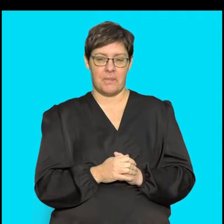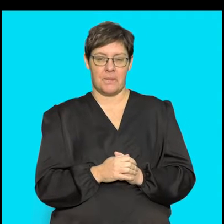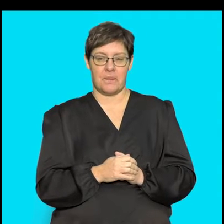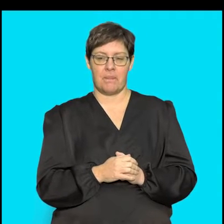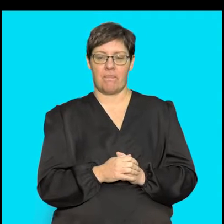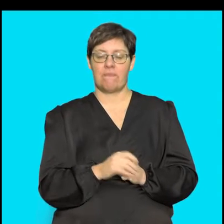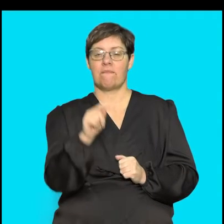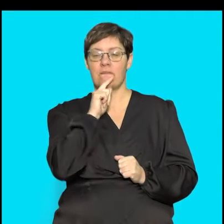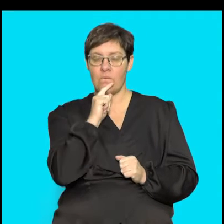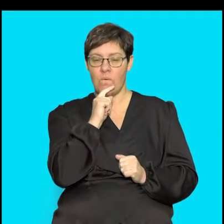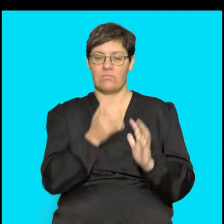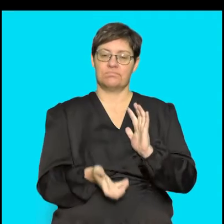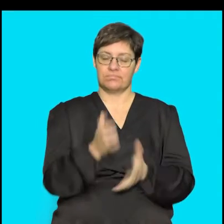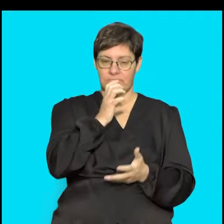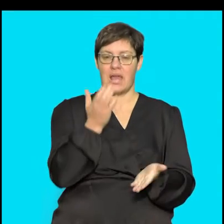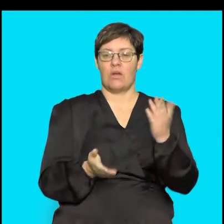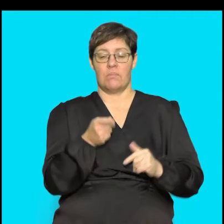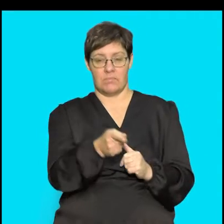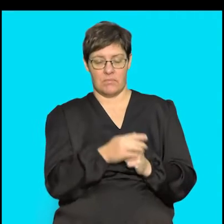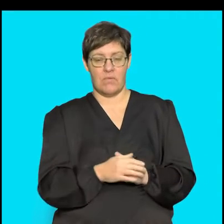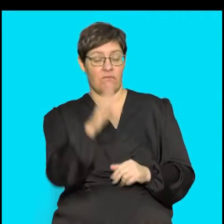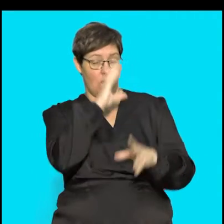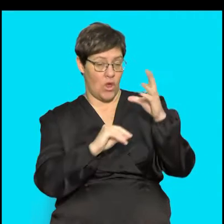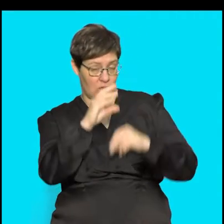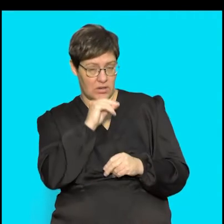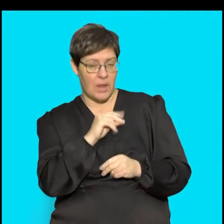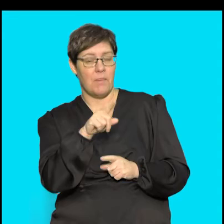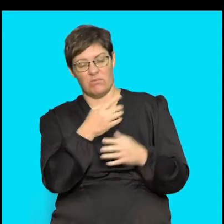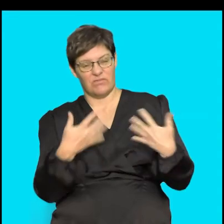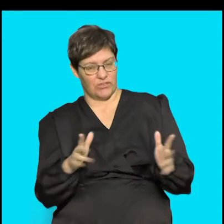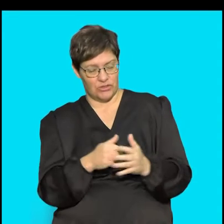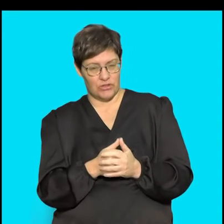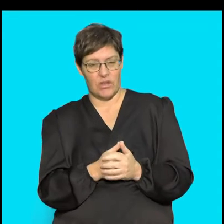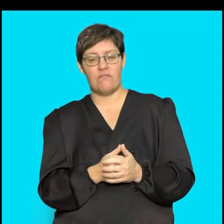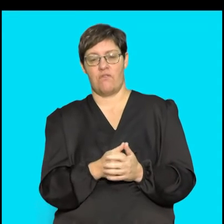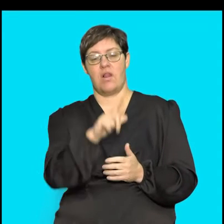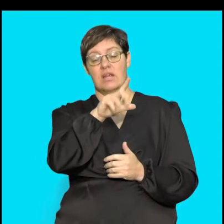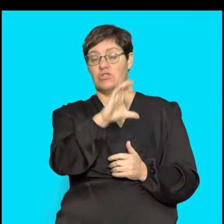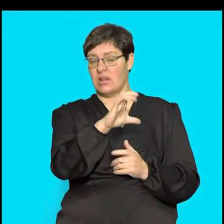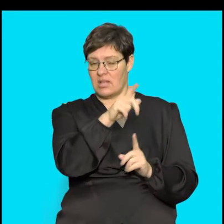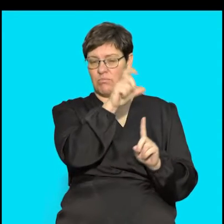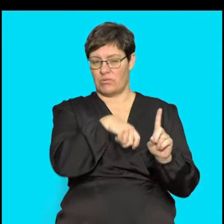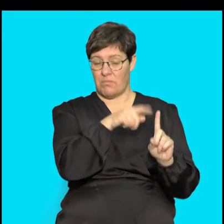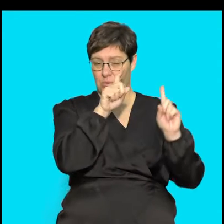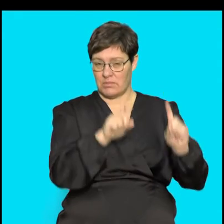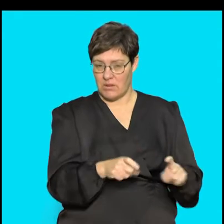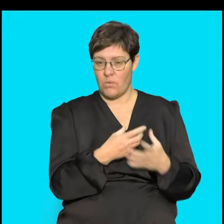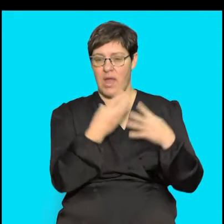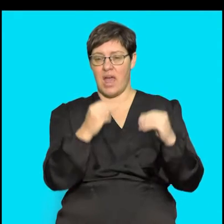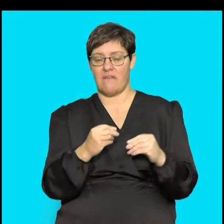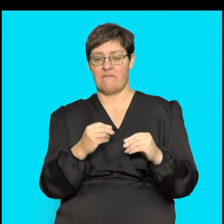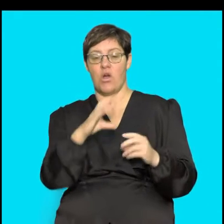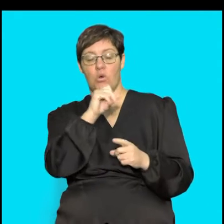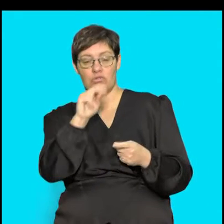The factors that will disturb equilibrium, we've learned about them according to Le Chatelier. We've got